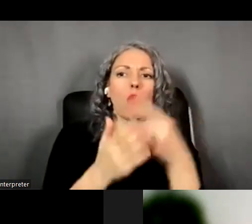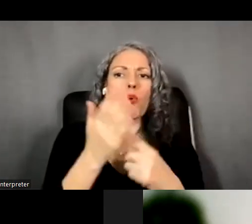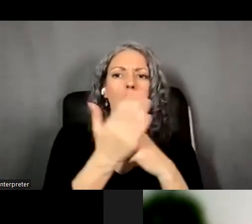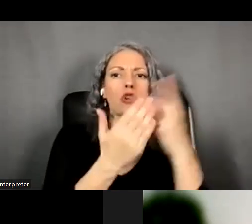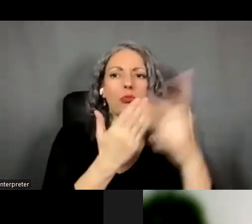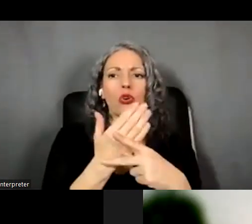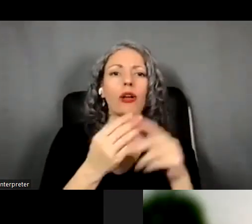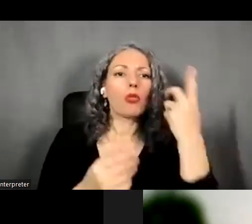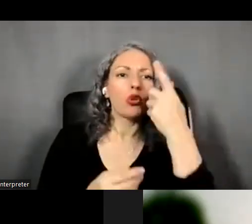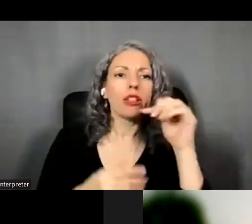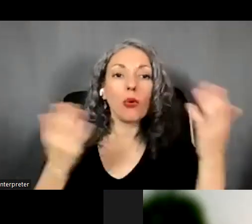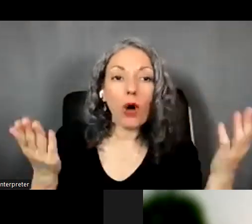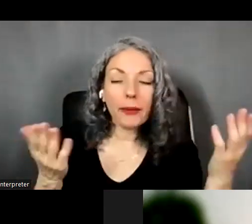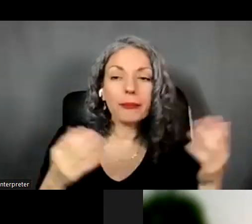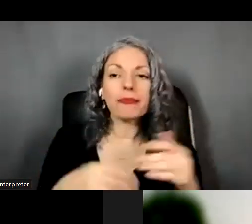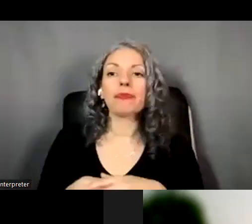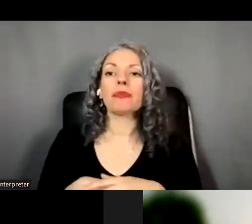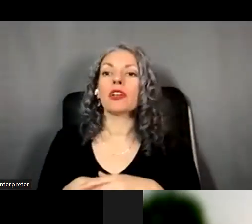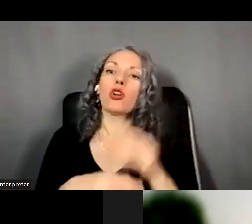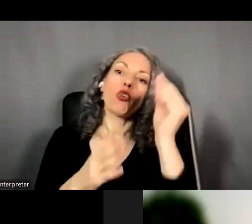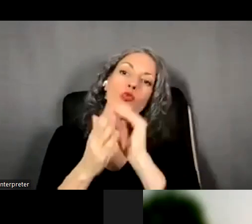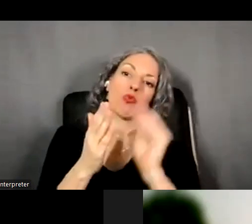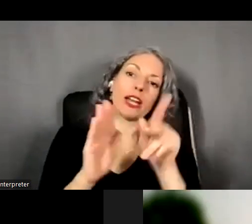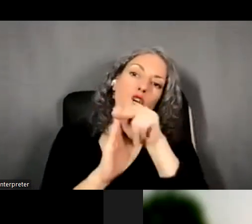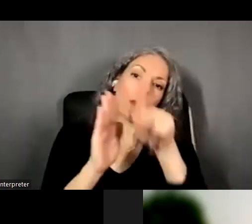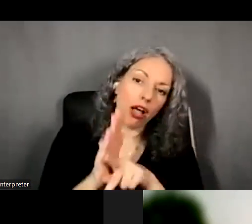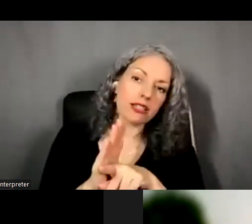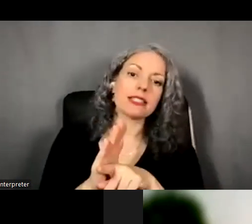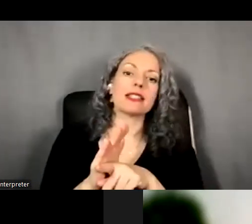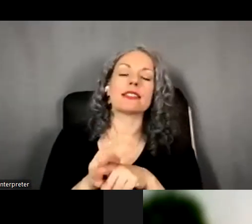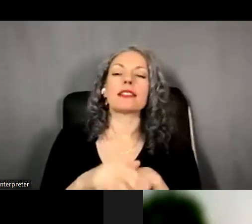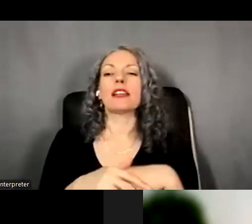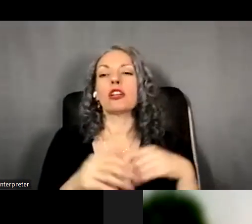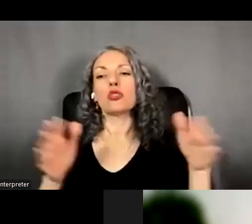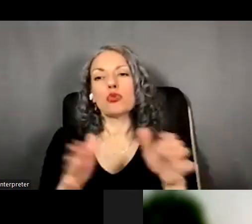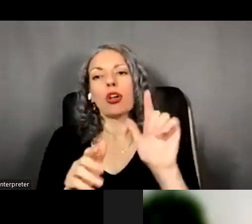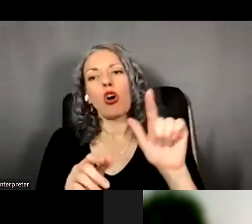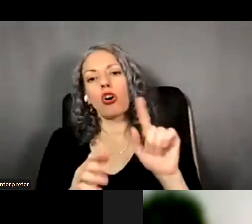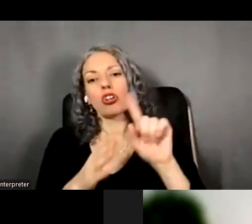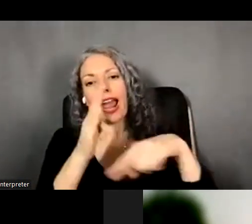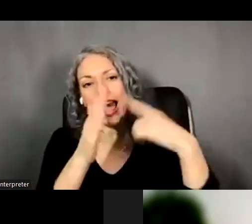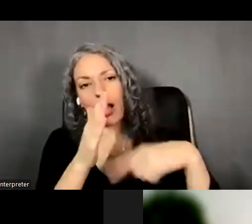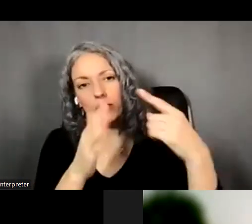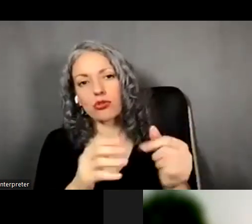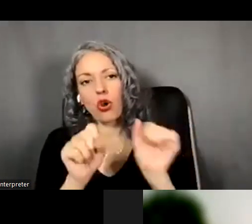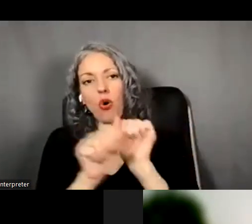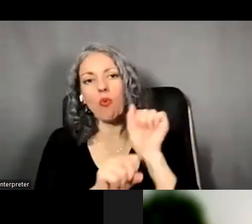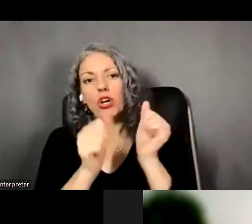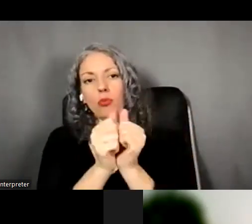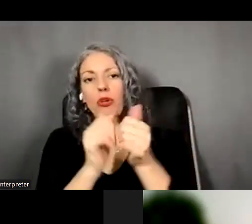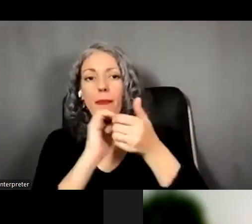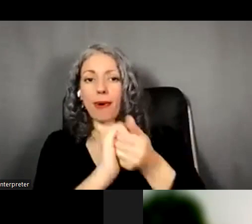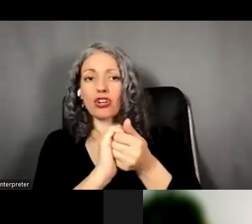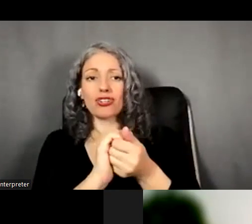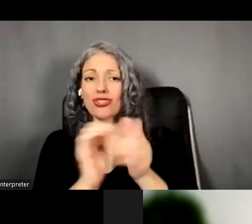look like, writing all of your policies and procedures, doing all of your outreach, working with partners. And so all of that